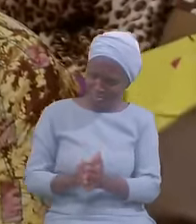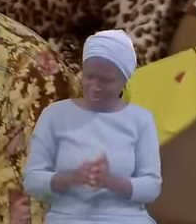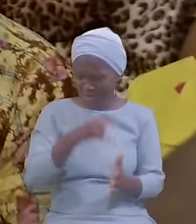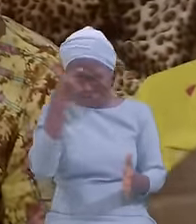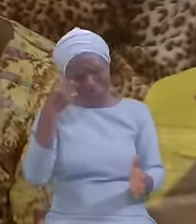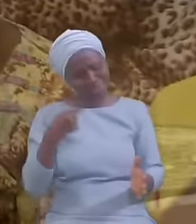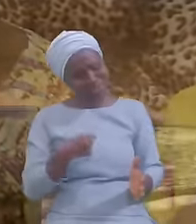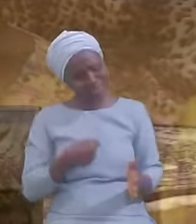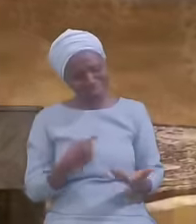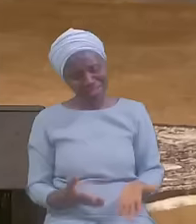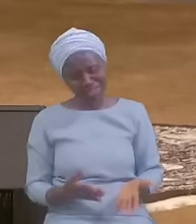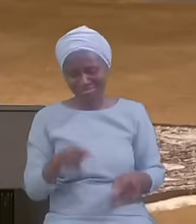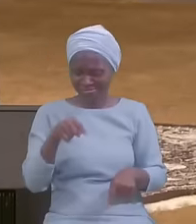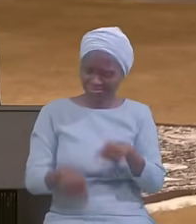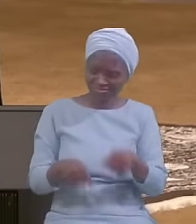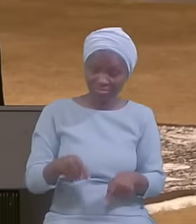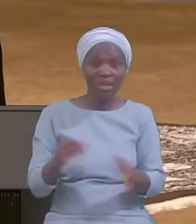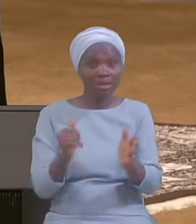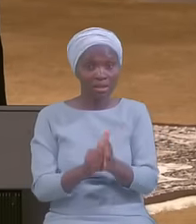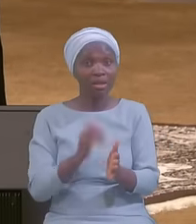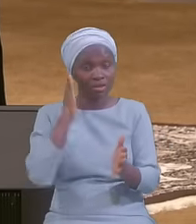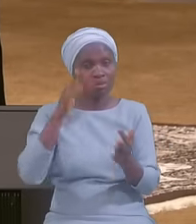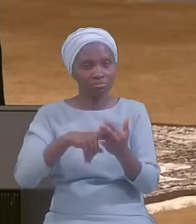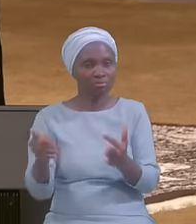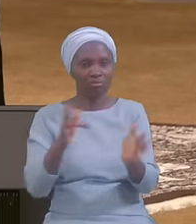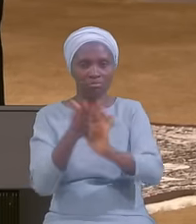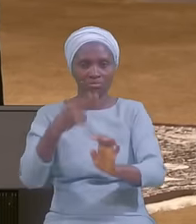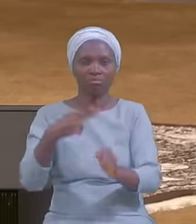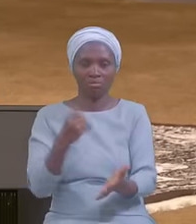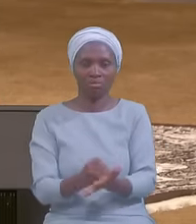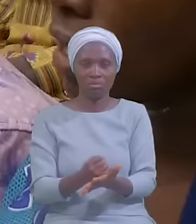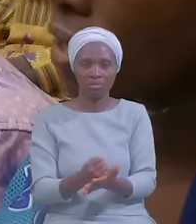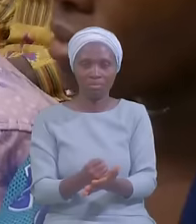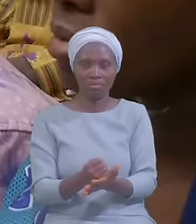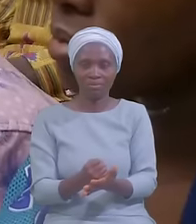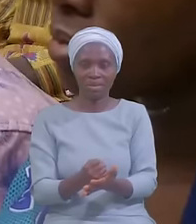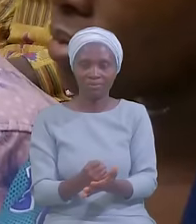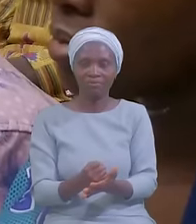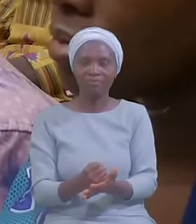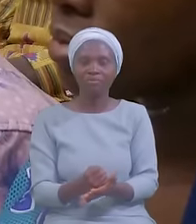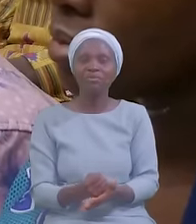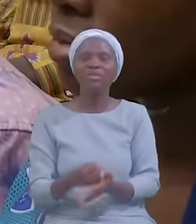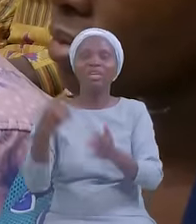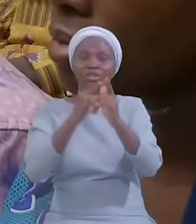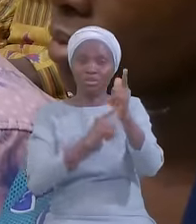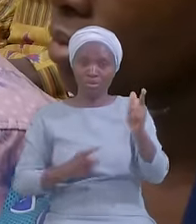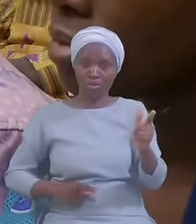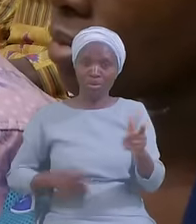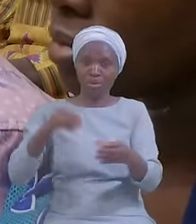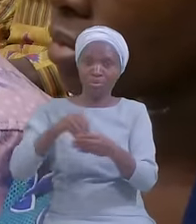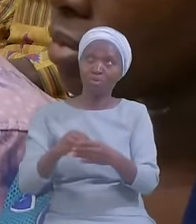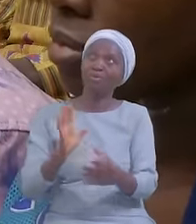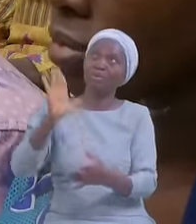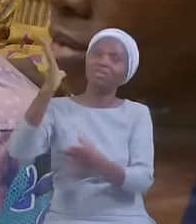am lame, that one will vanish away. And the Lord put his hand